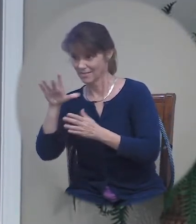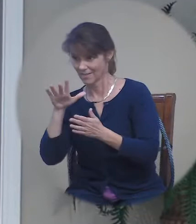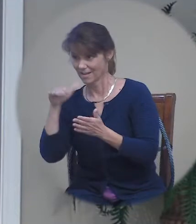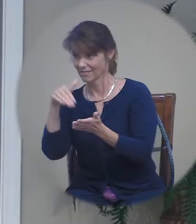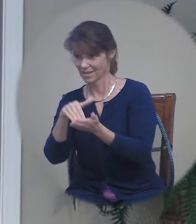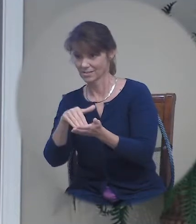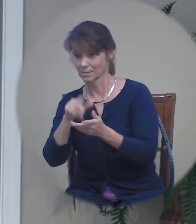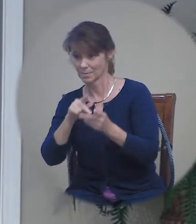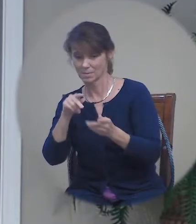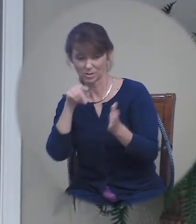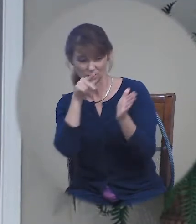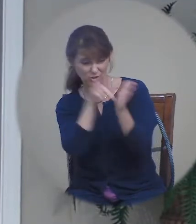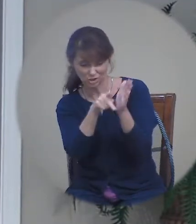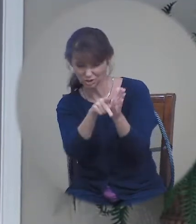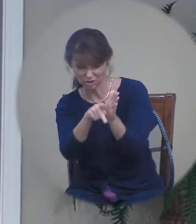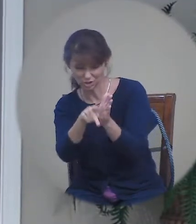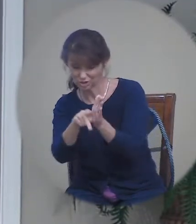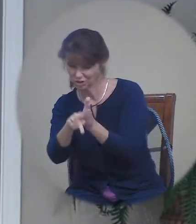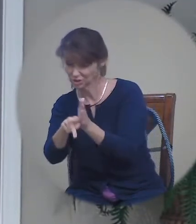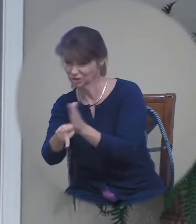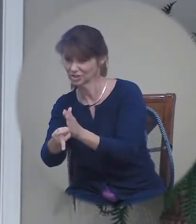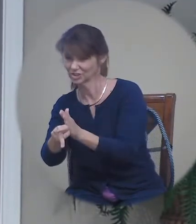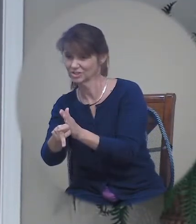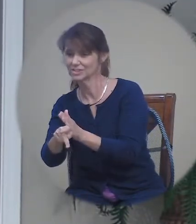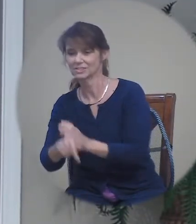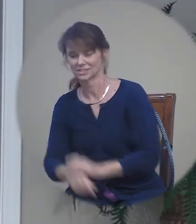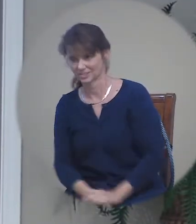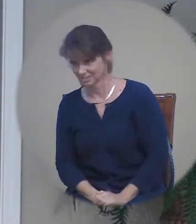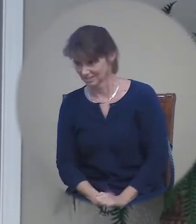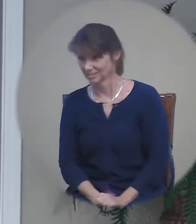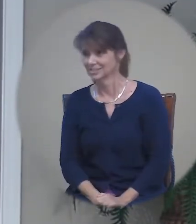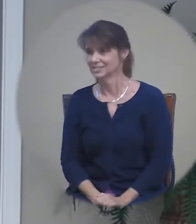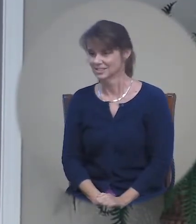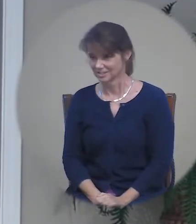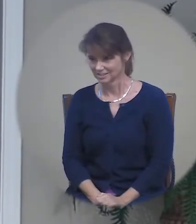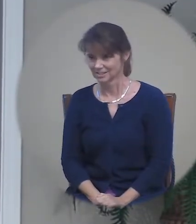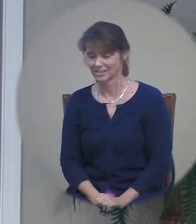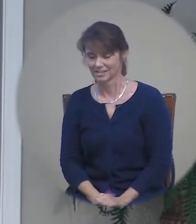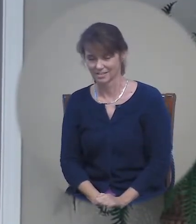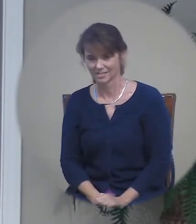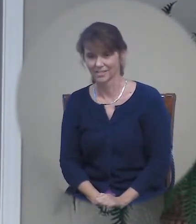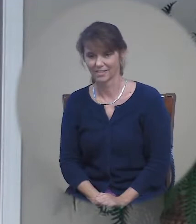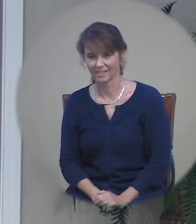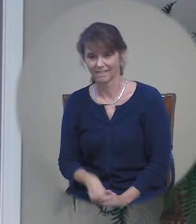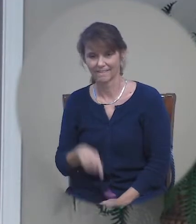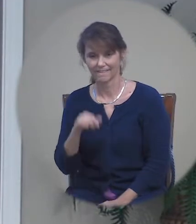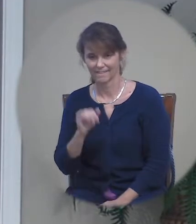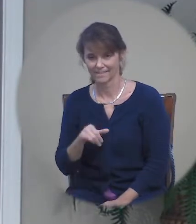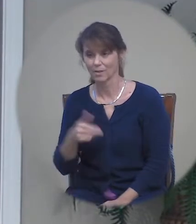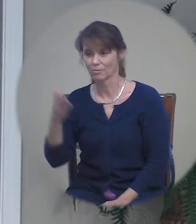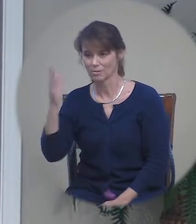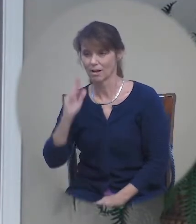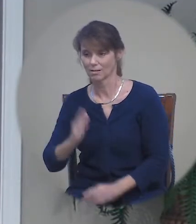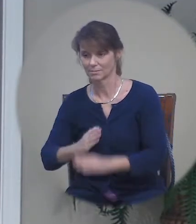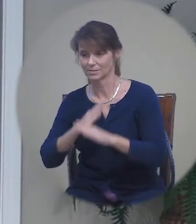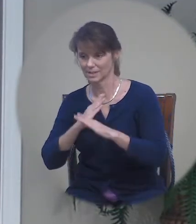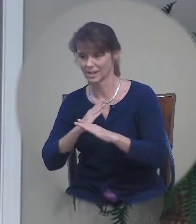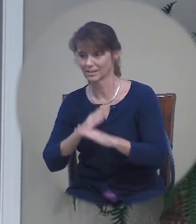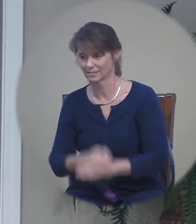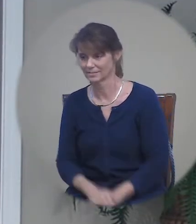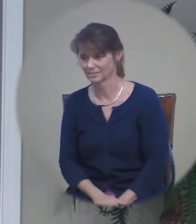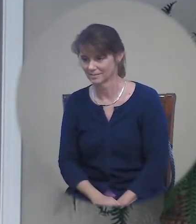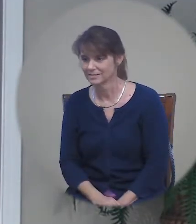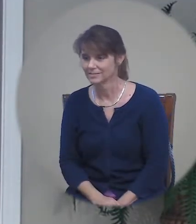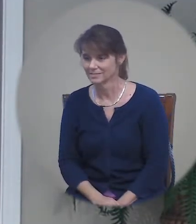Assyria? Well, I'll tell you, one of the rumors that grew up from that is quoted by Herodotus, and he quotes from an Egyptian